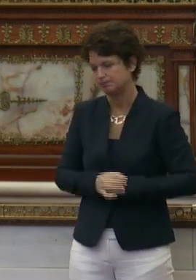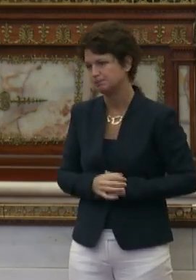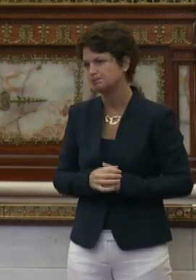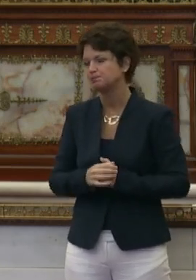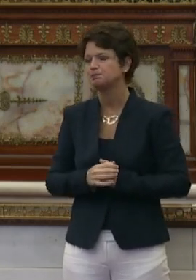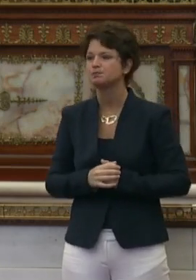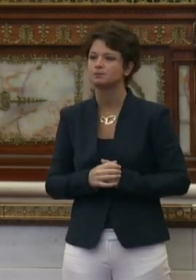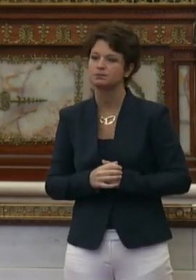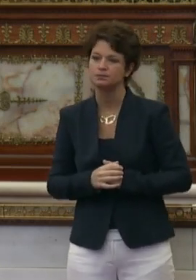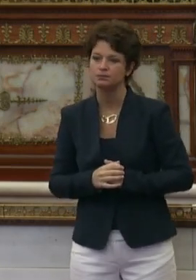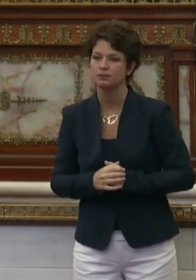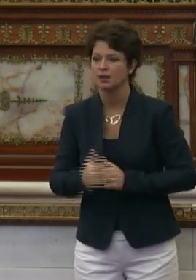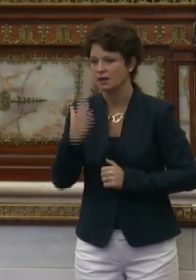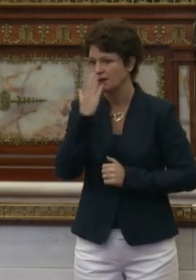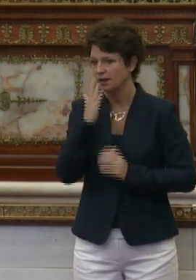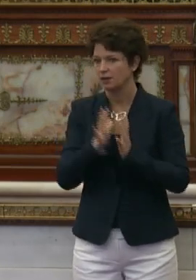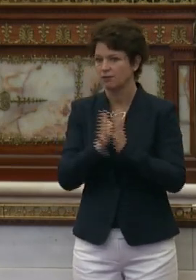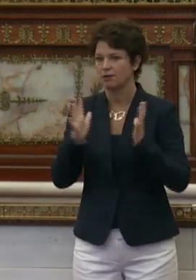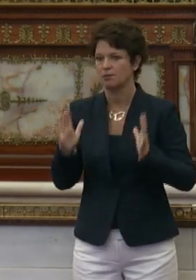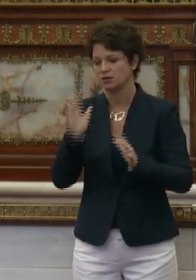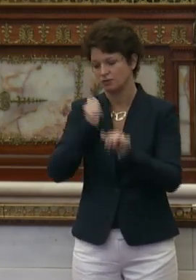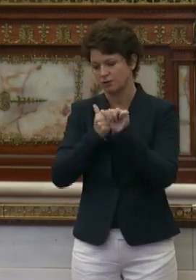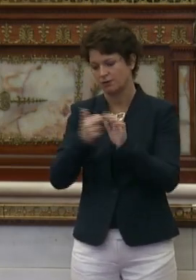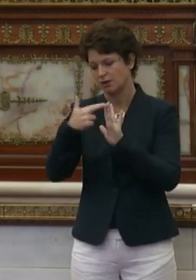So thank you very much.